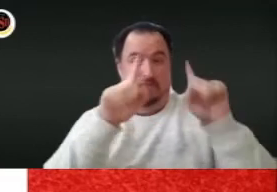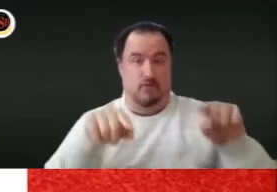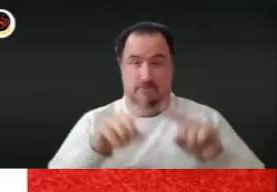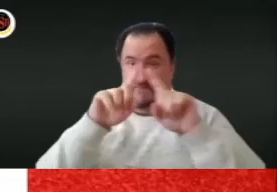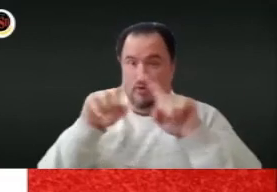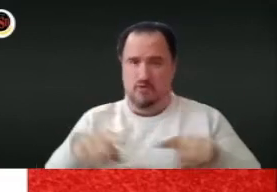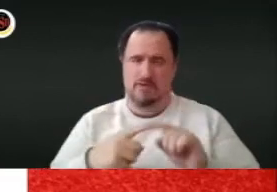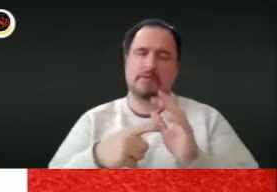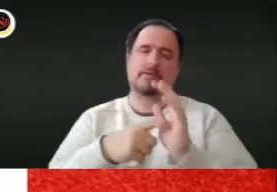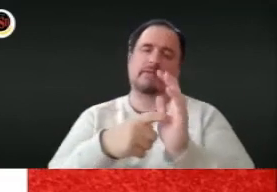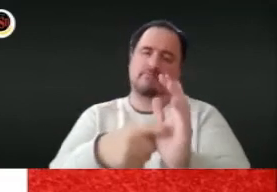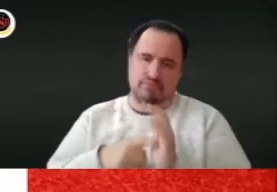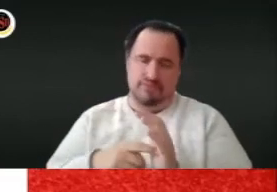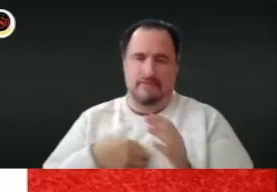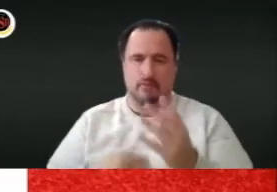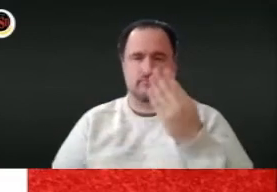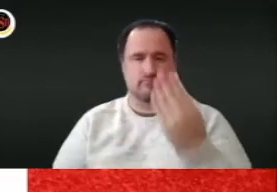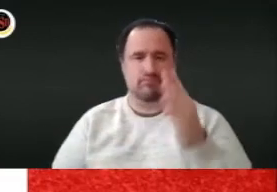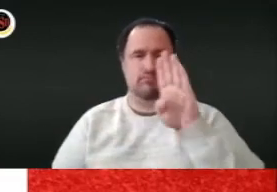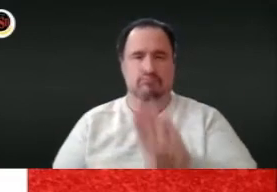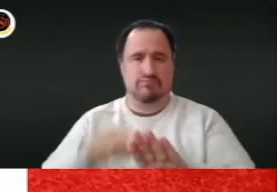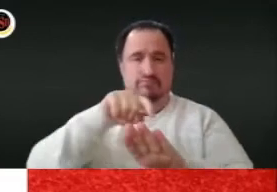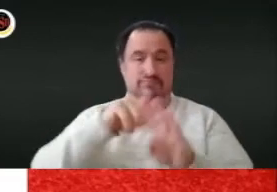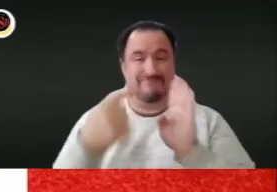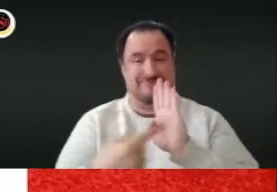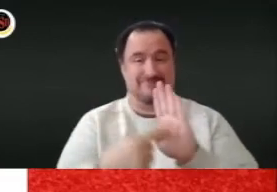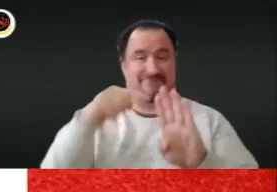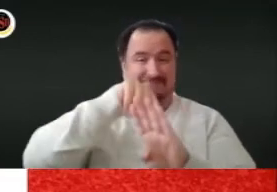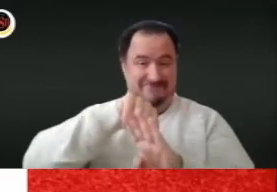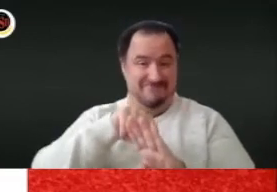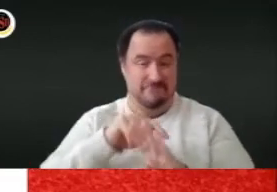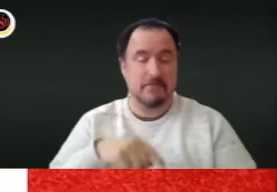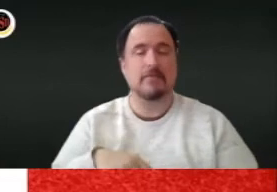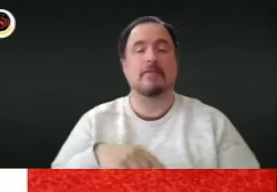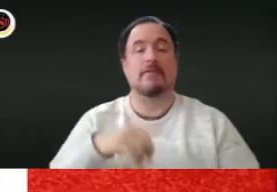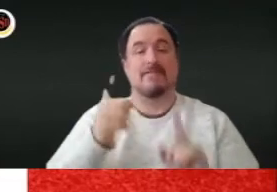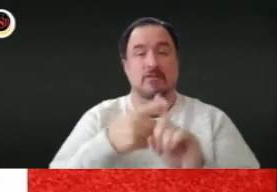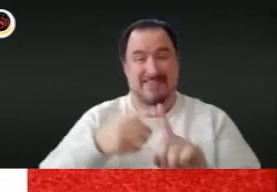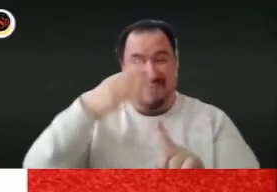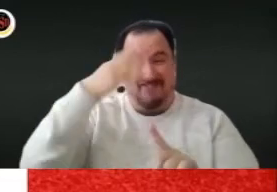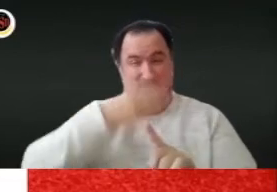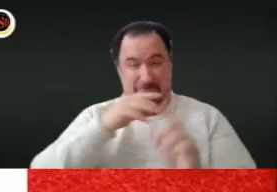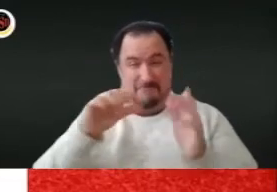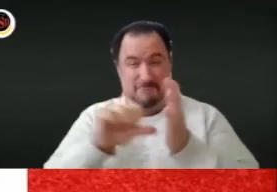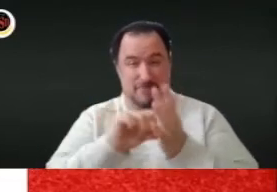So here are both forms that you need to provide. There's a front and a back. Both are required.